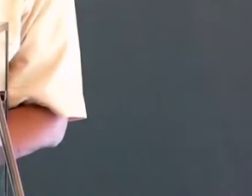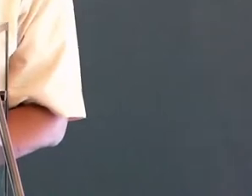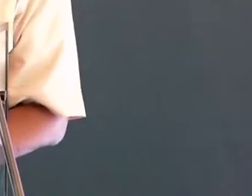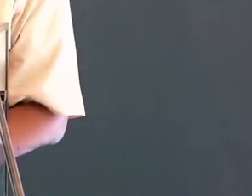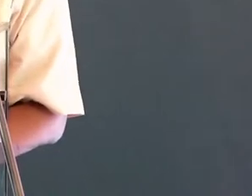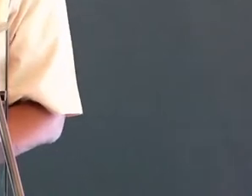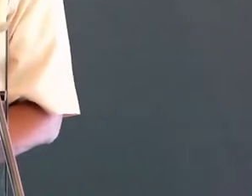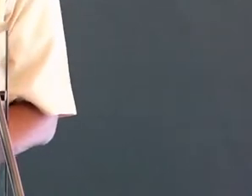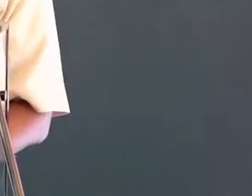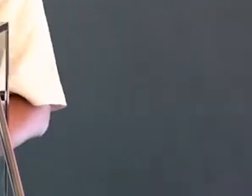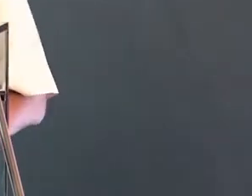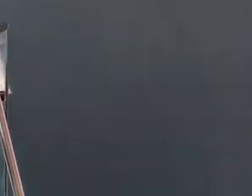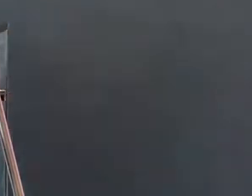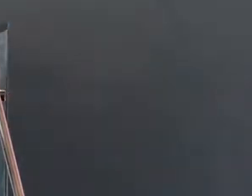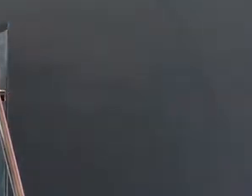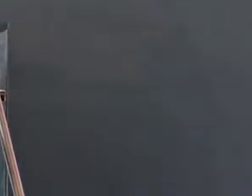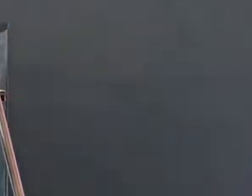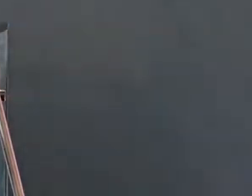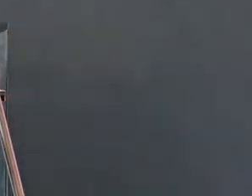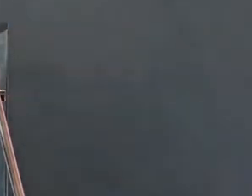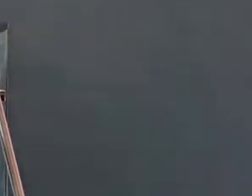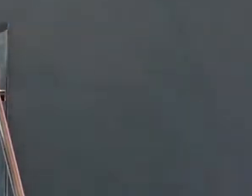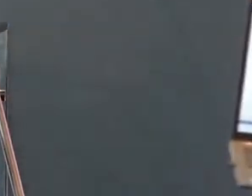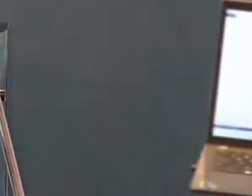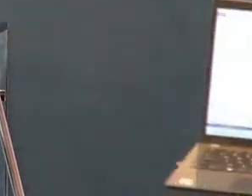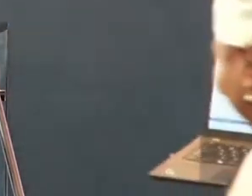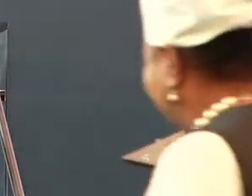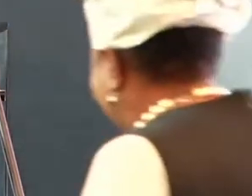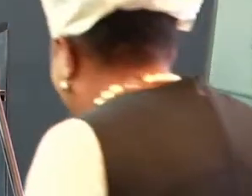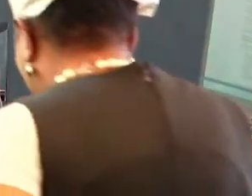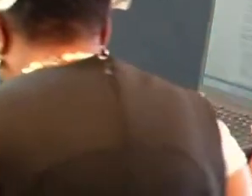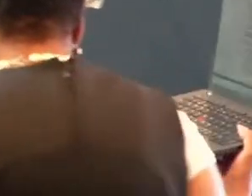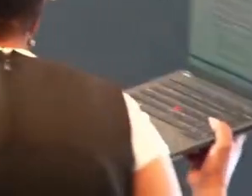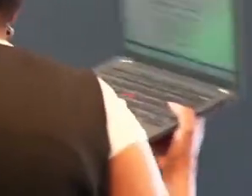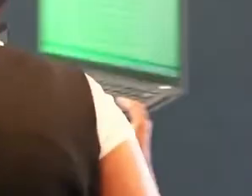much. Can you put your hands together for the CEO? Thank you. Thank